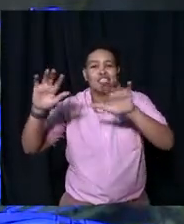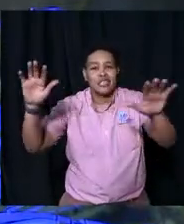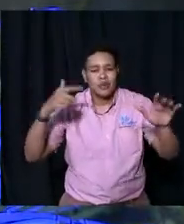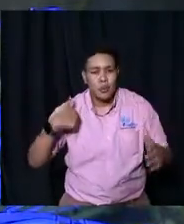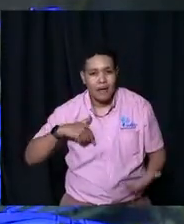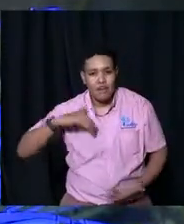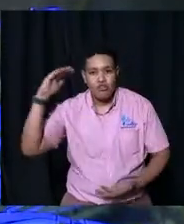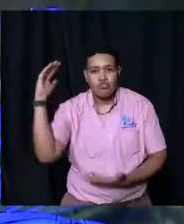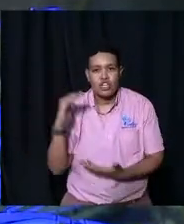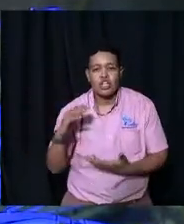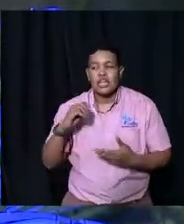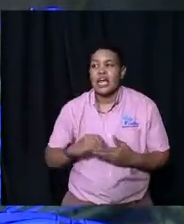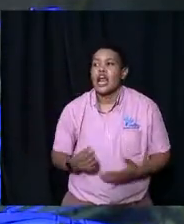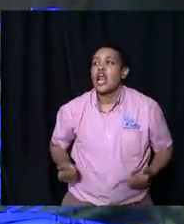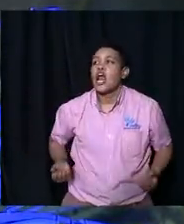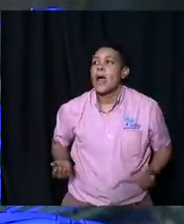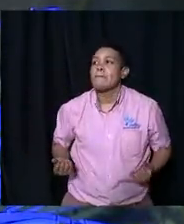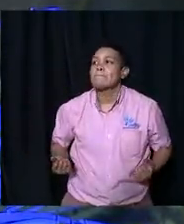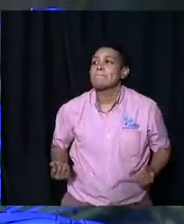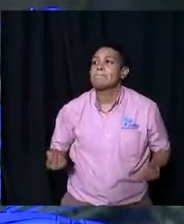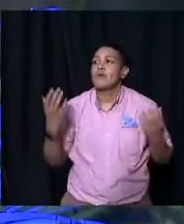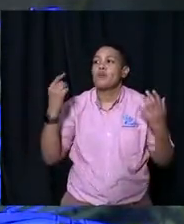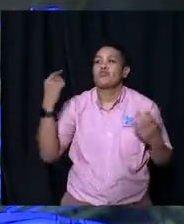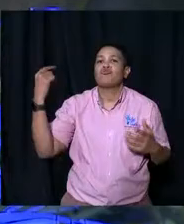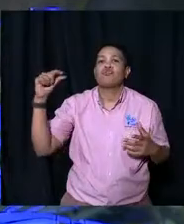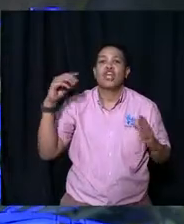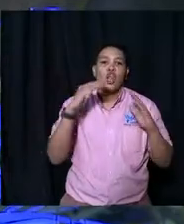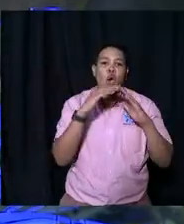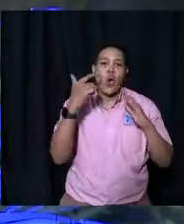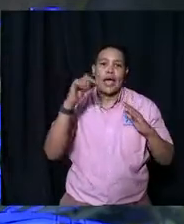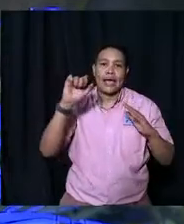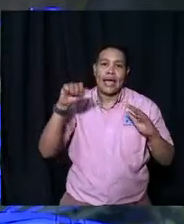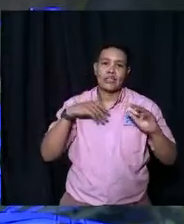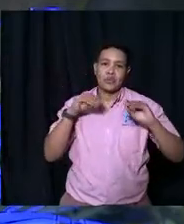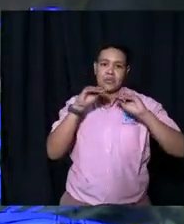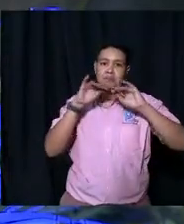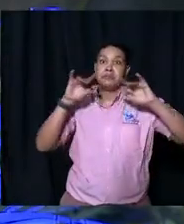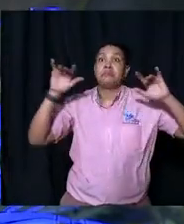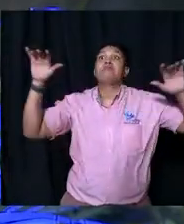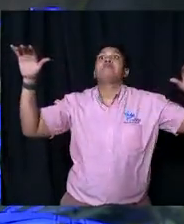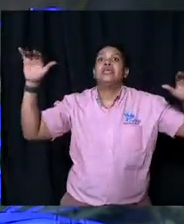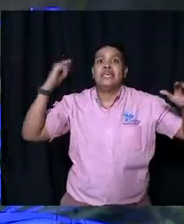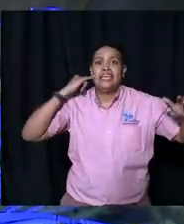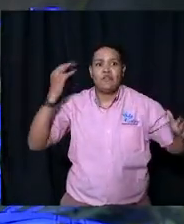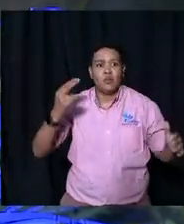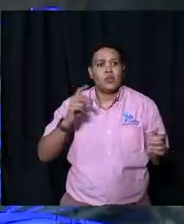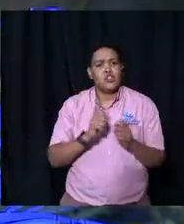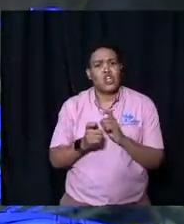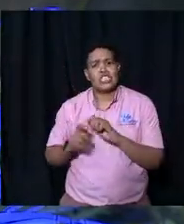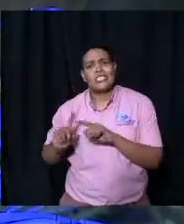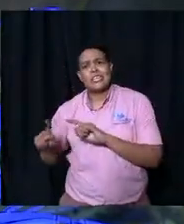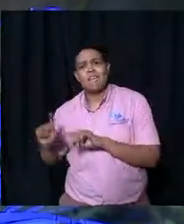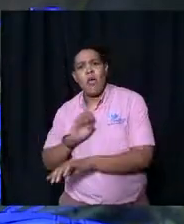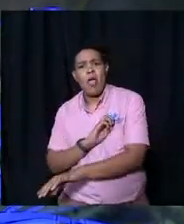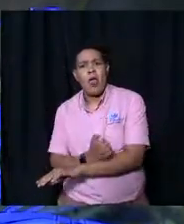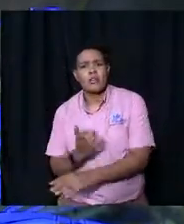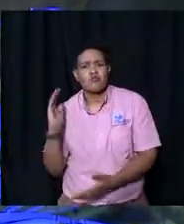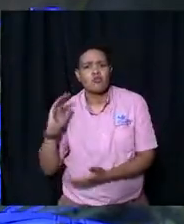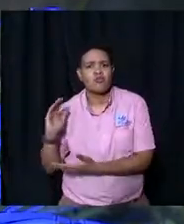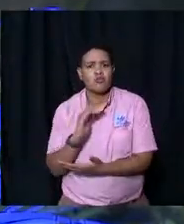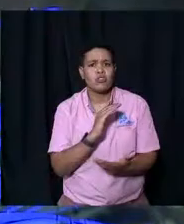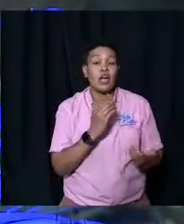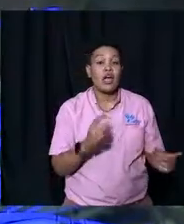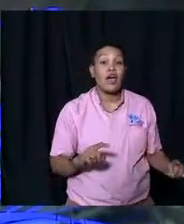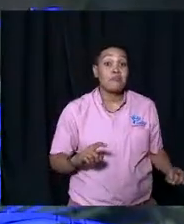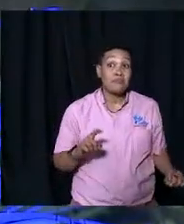in the amount of greenhouse gases that we emit. And so that that space between